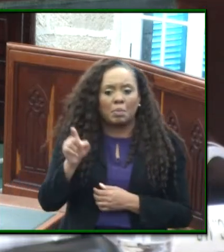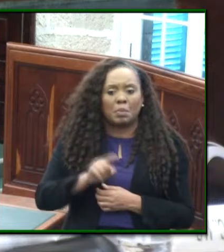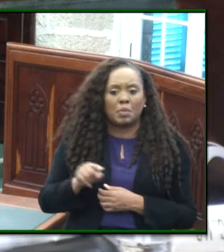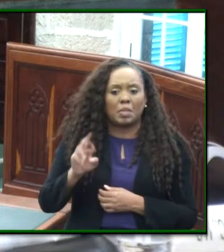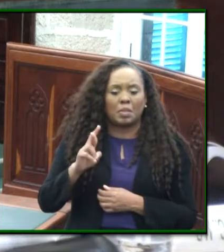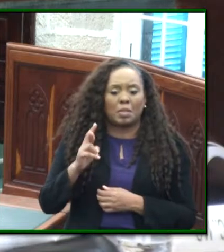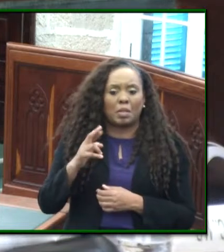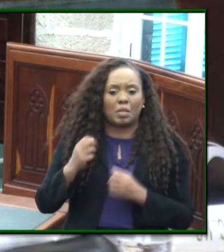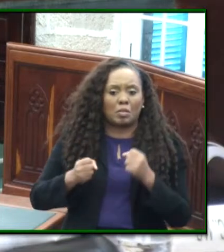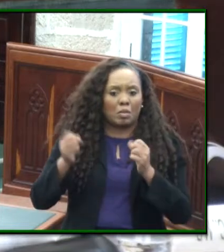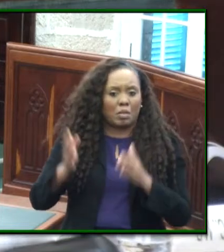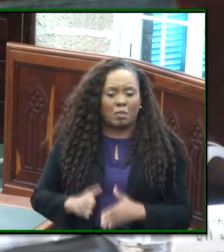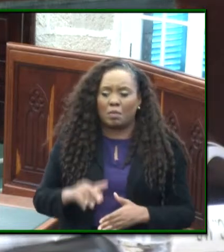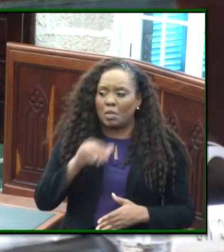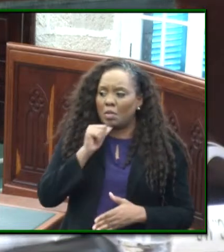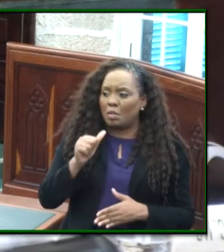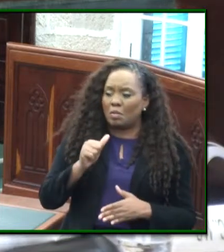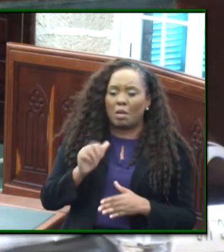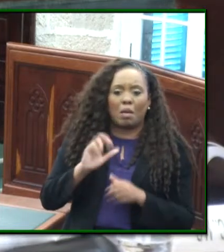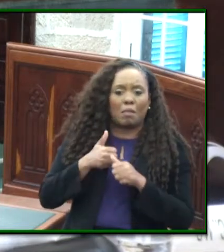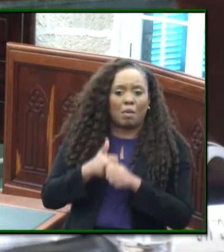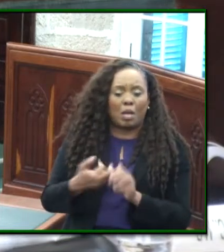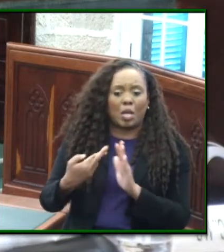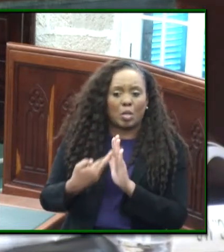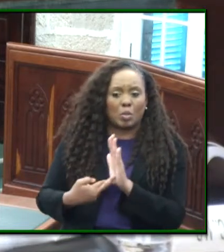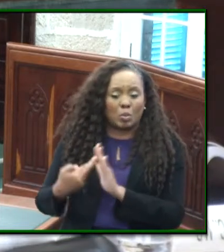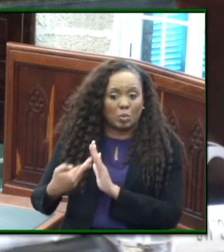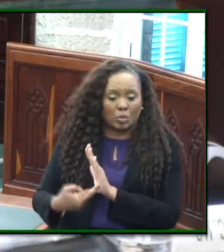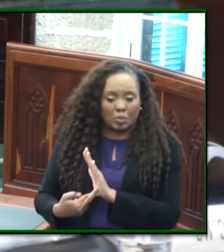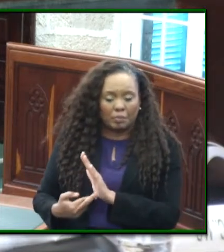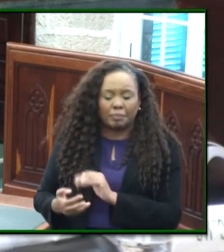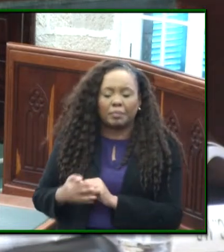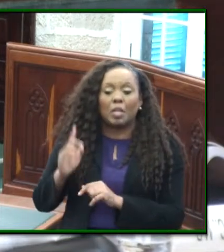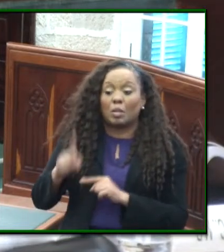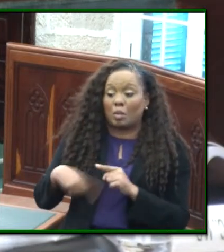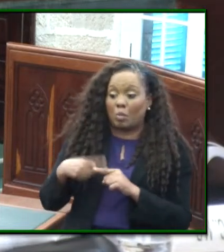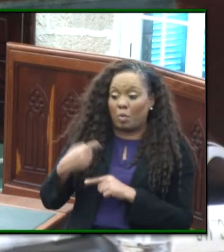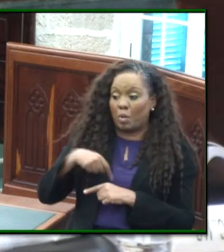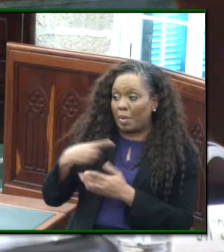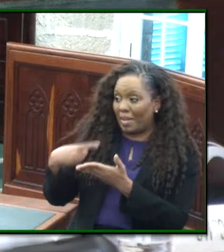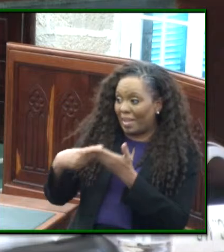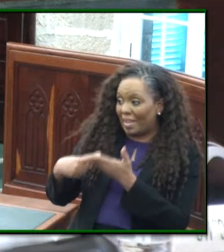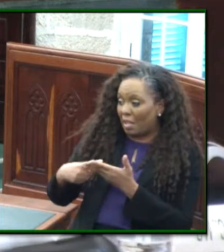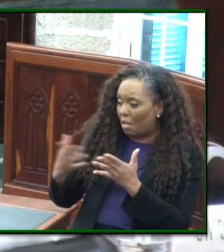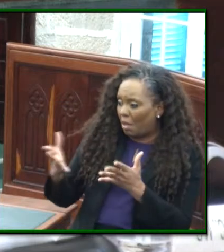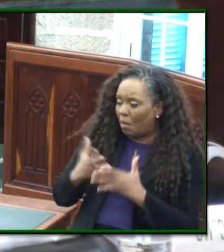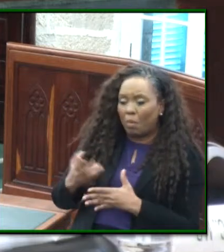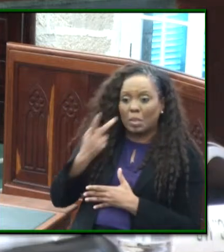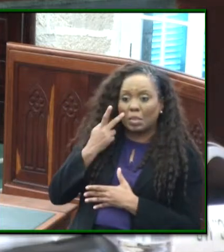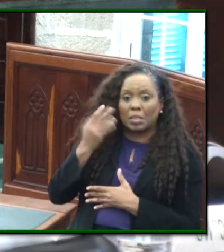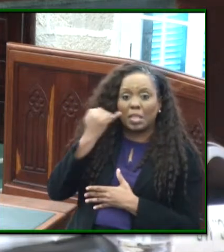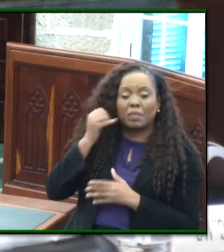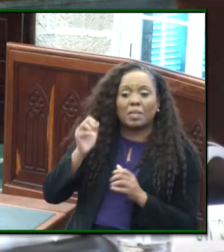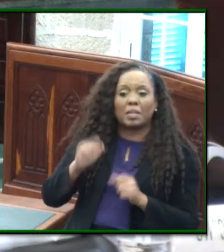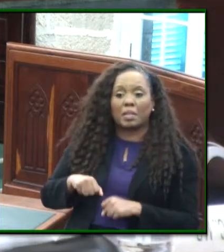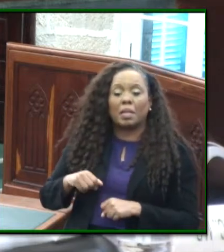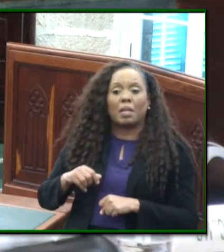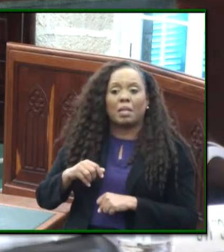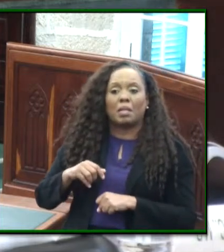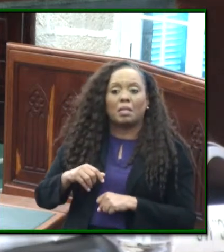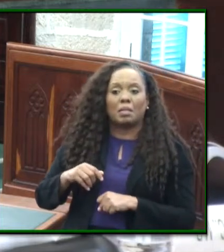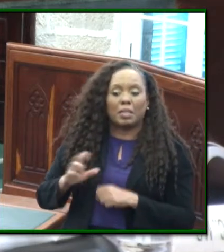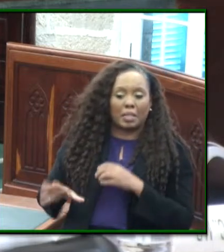I just want to be clear whether we are making the additional provision in these estimates to increase the number of cameras